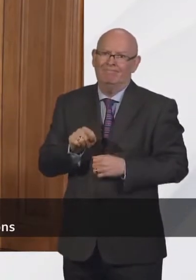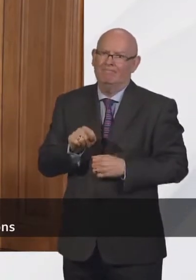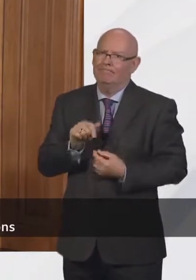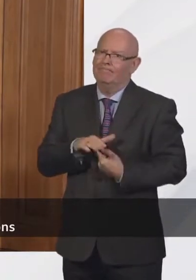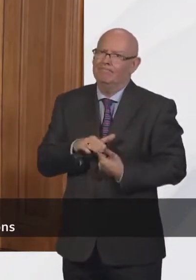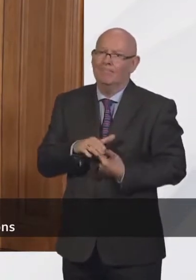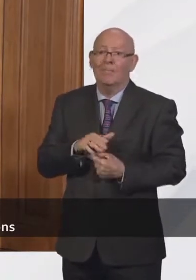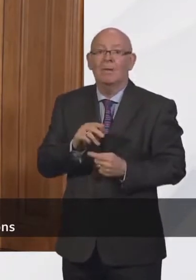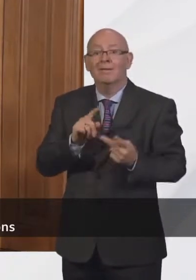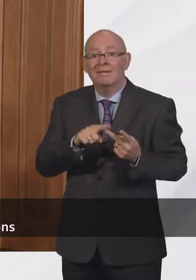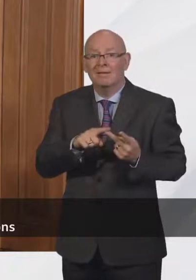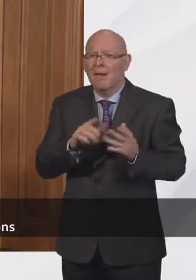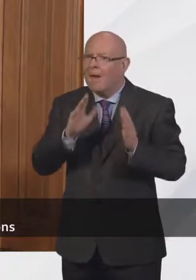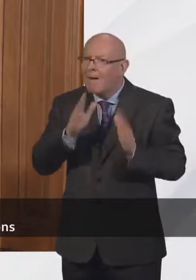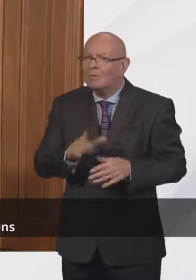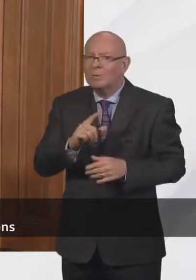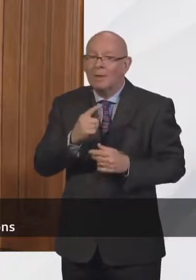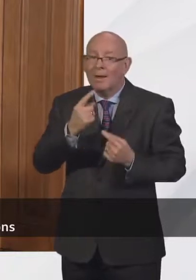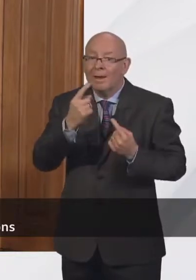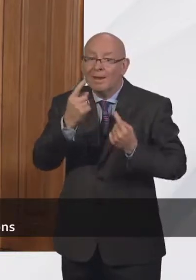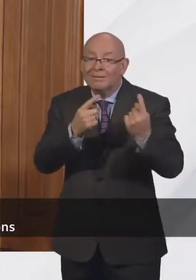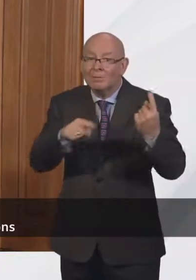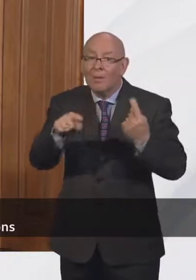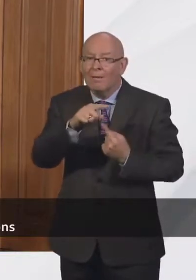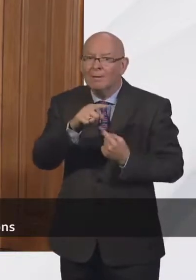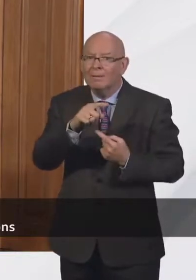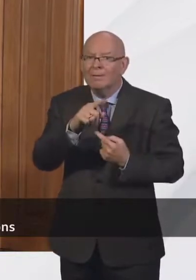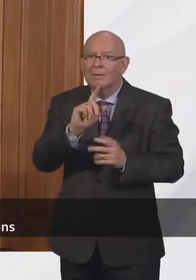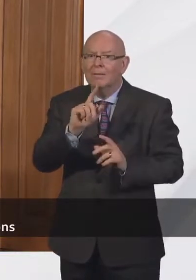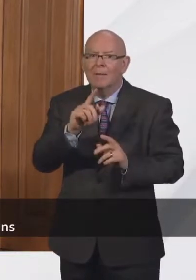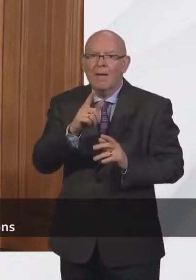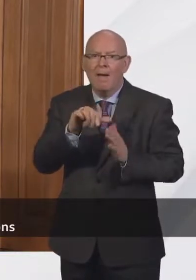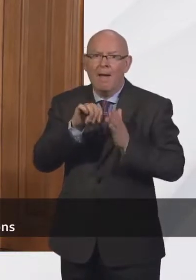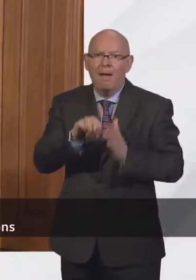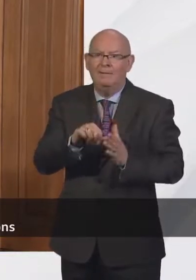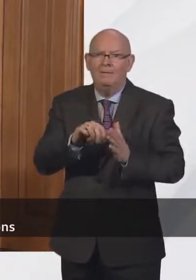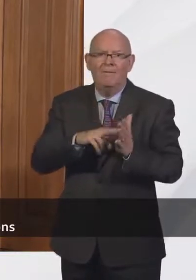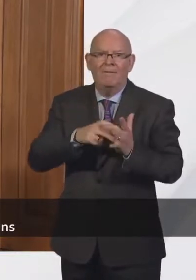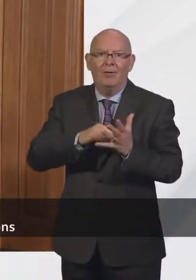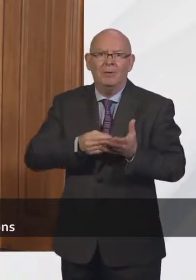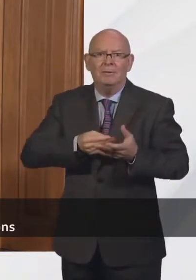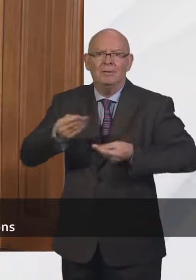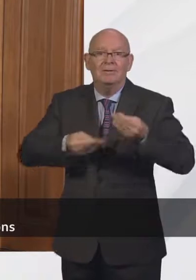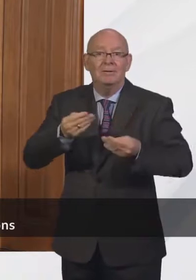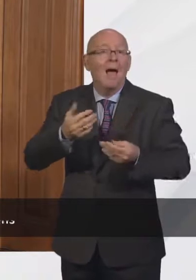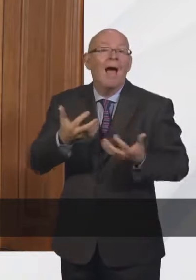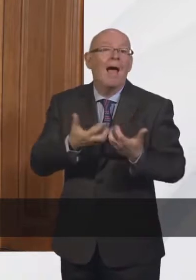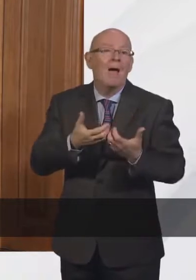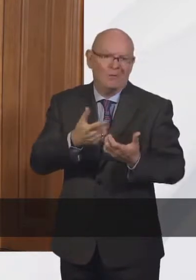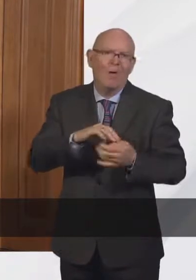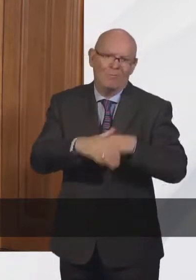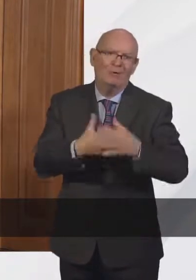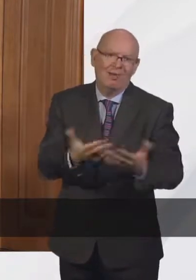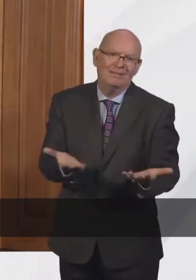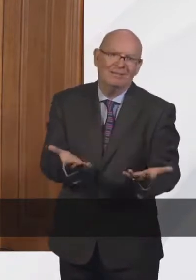coughs, and wearing face coverings in situations where you can't keep a distance, such as public transport or many